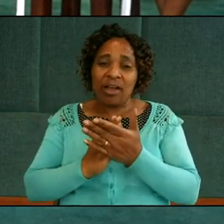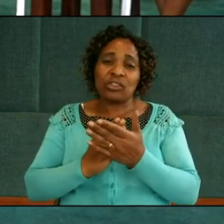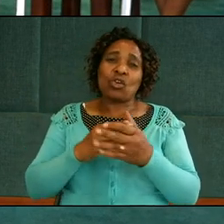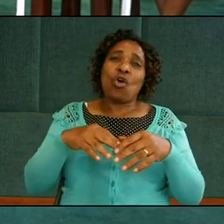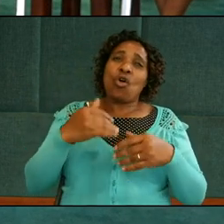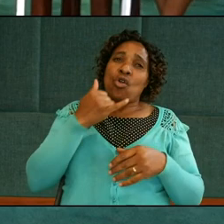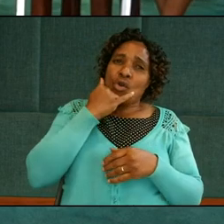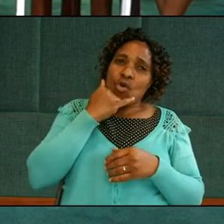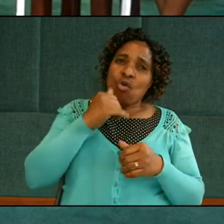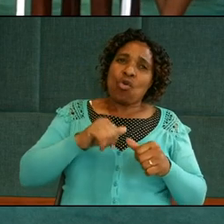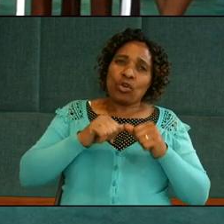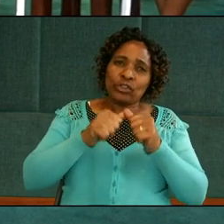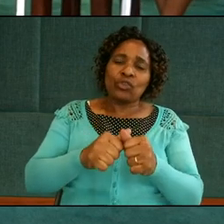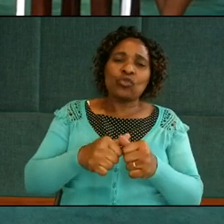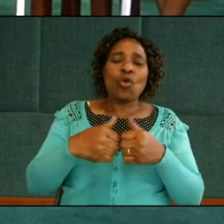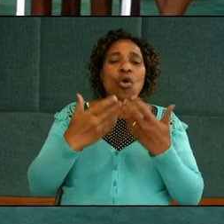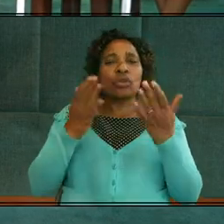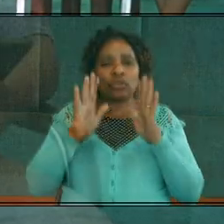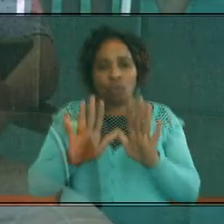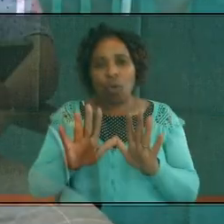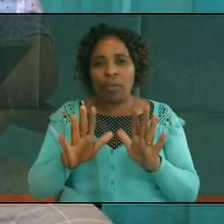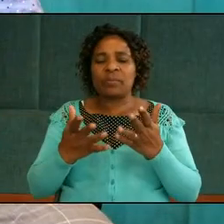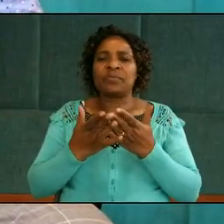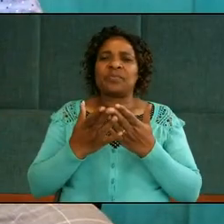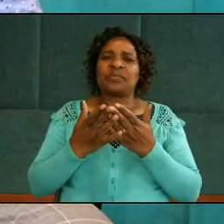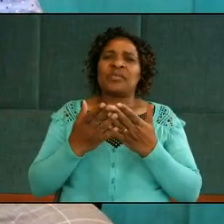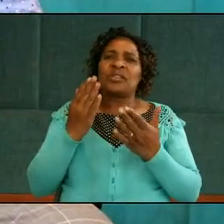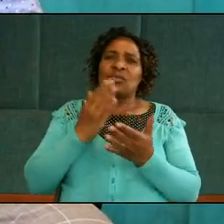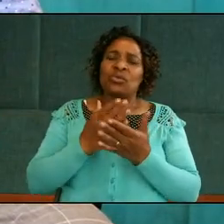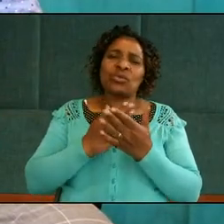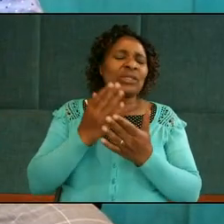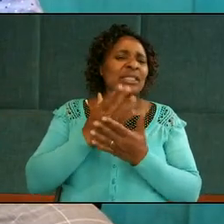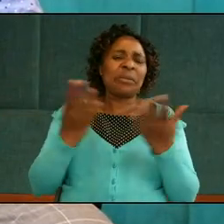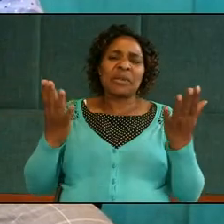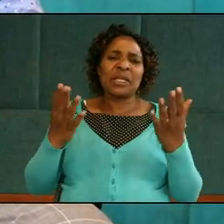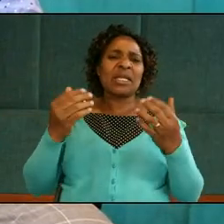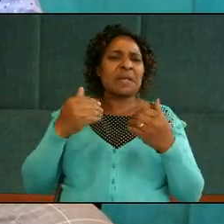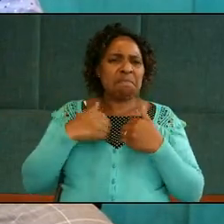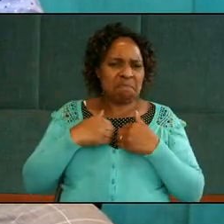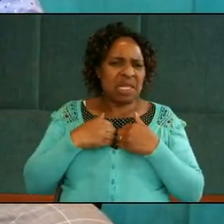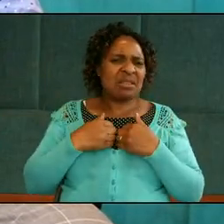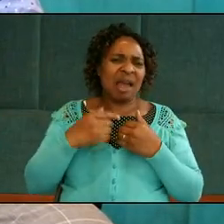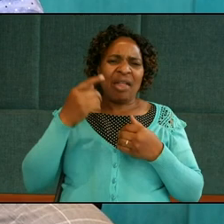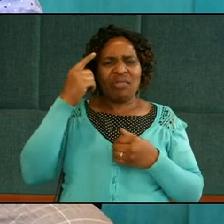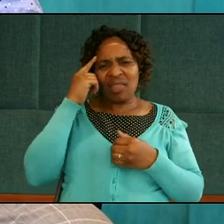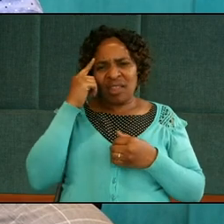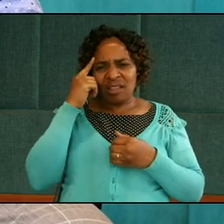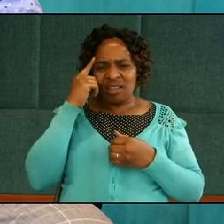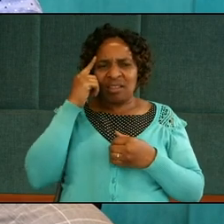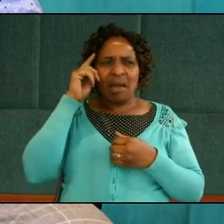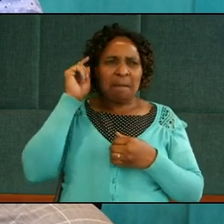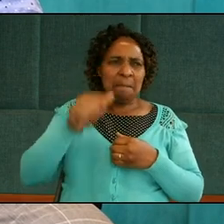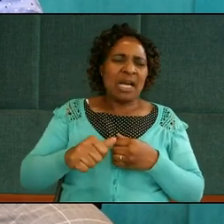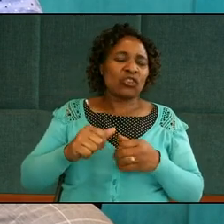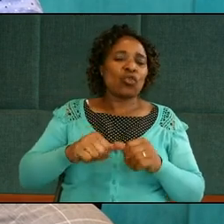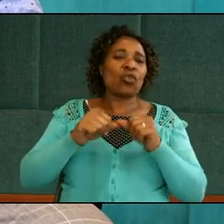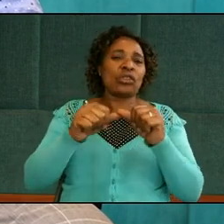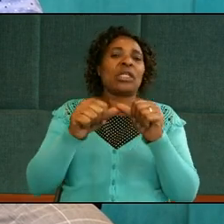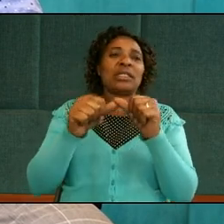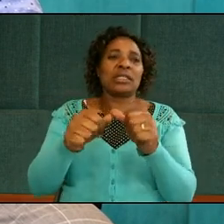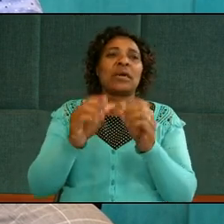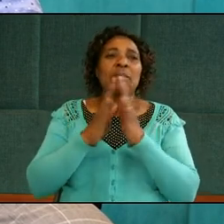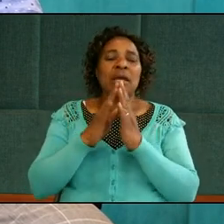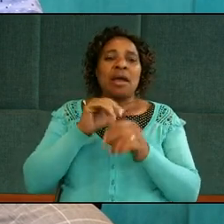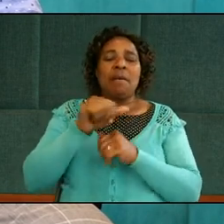I be continuing, should I stop? And it's really something that I really internalize and I have to constantly